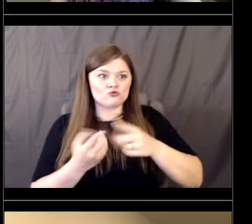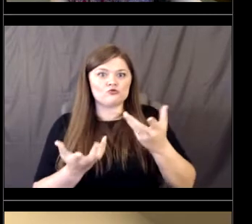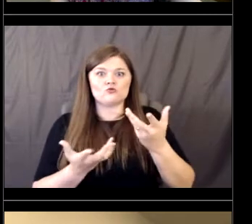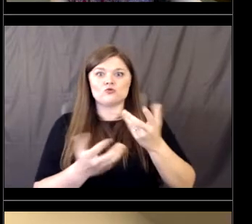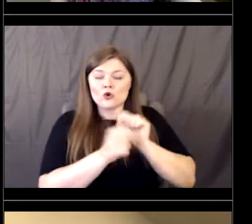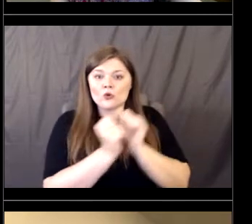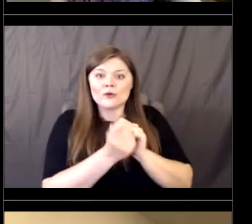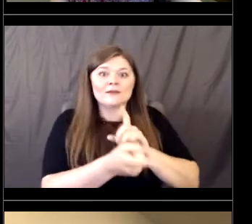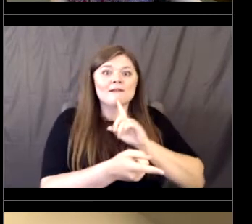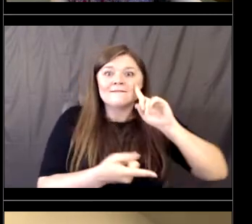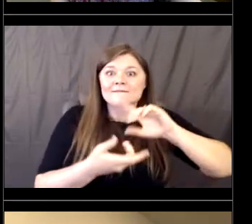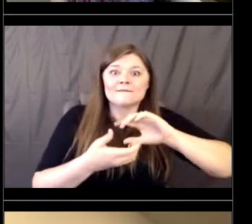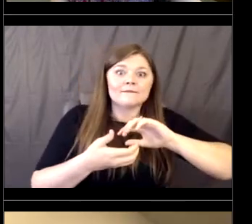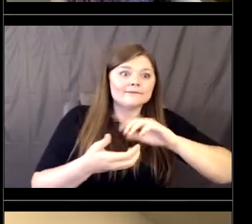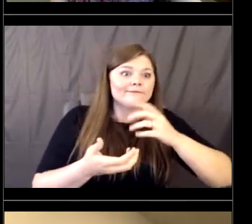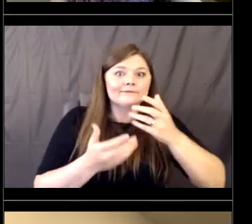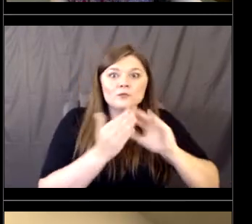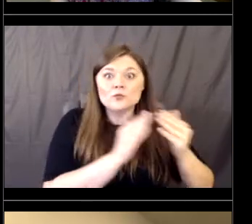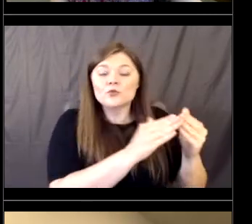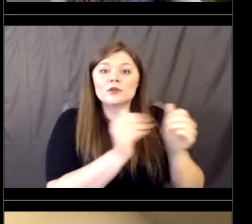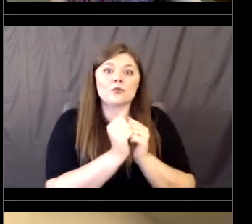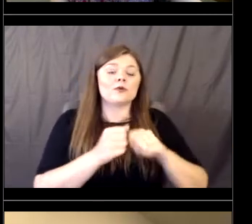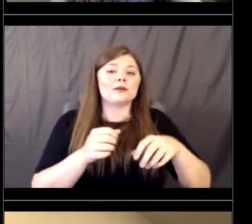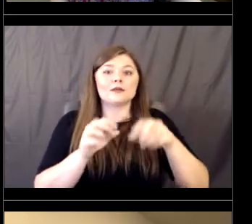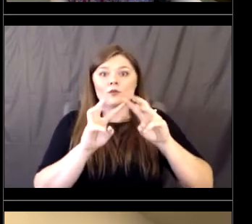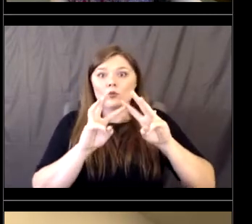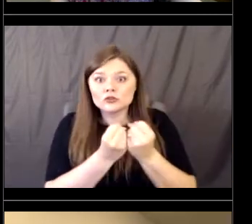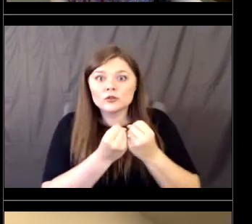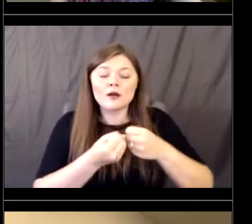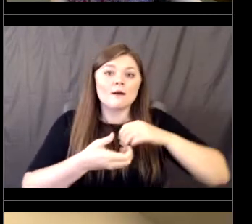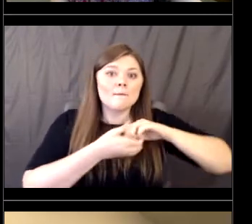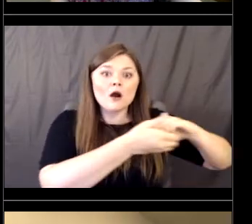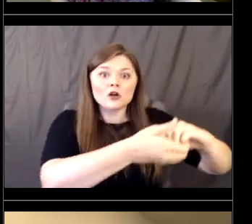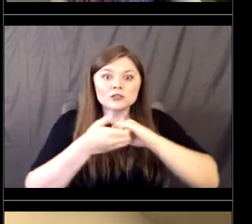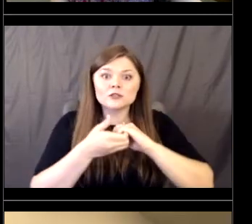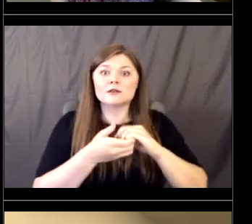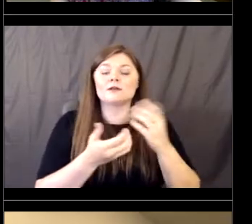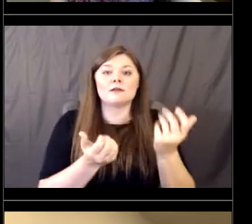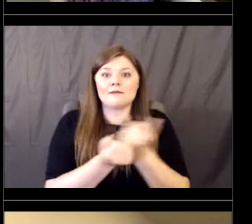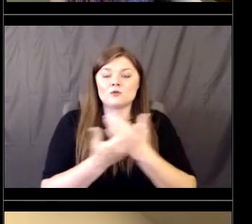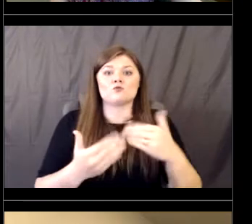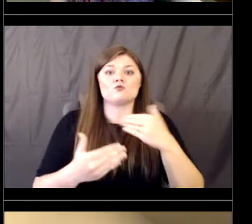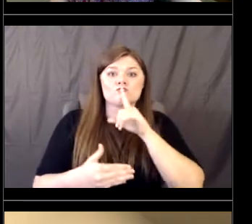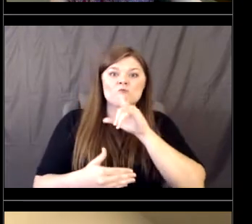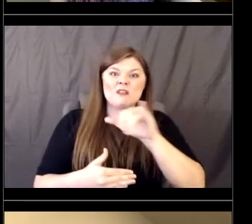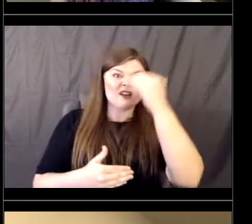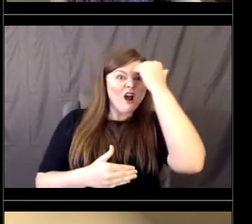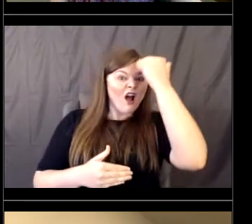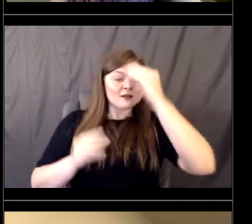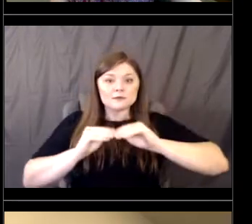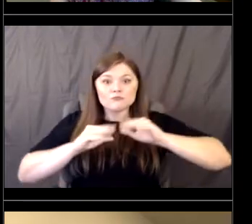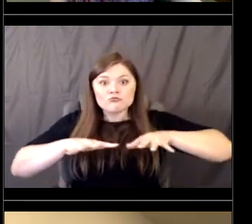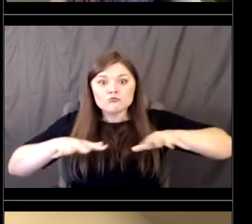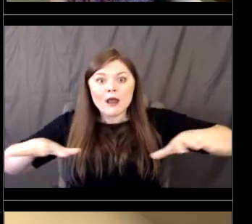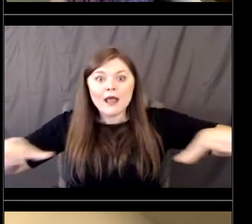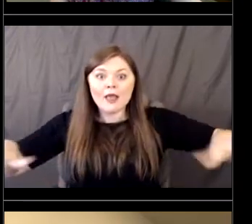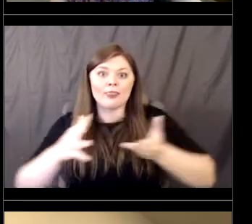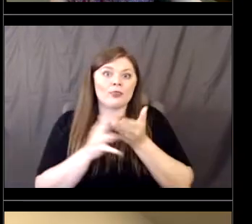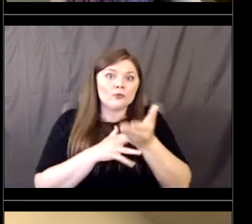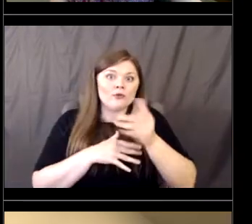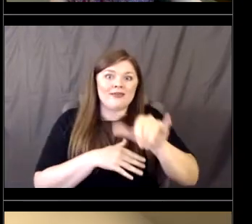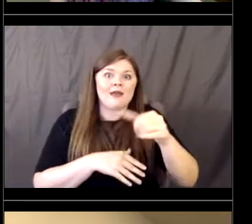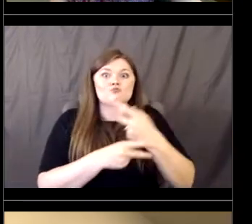with the workshops and some of the partnerships that have been formed, I think a lot of awareness and knowledge has been spread in the deaf community through this product. And